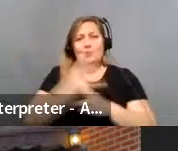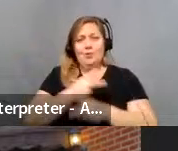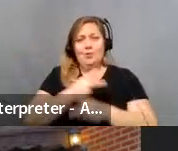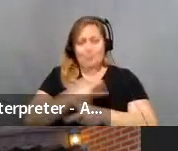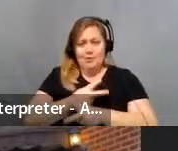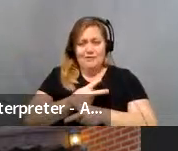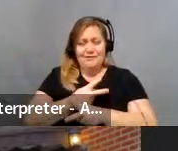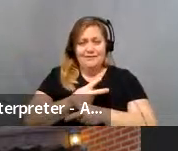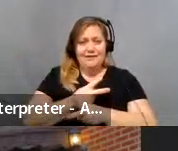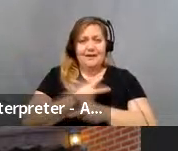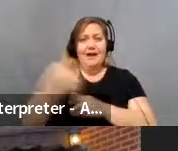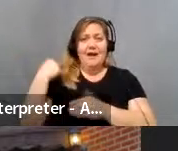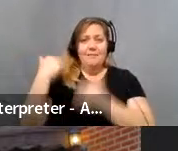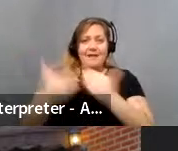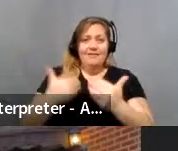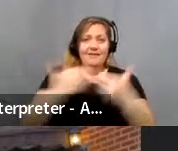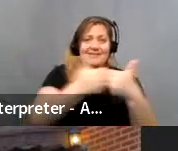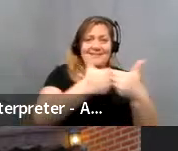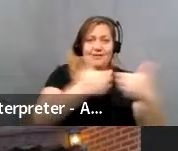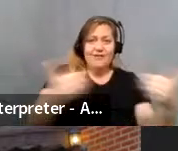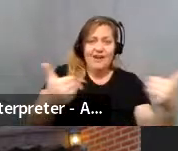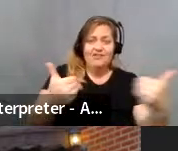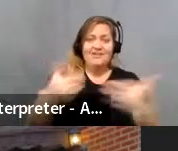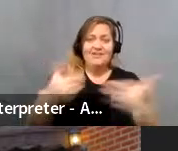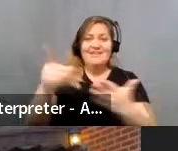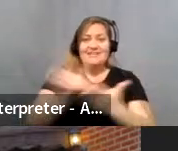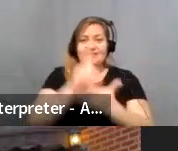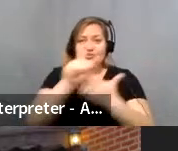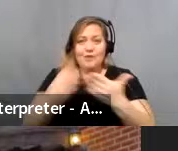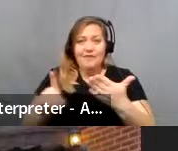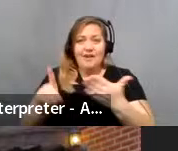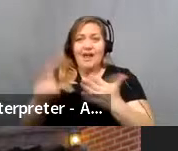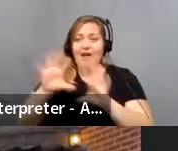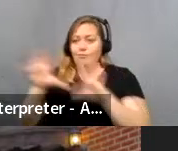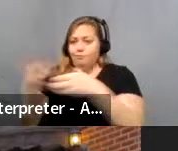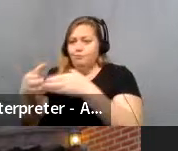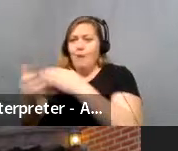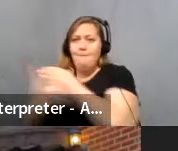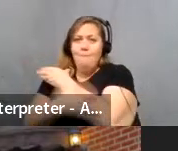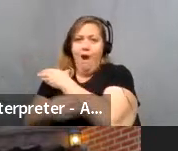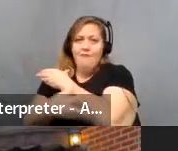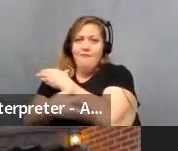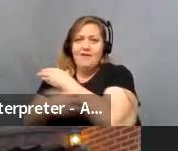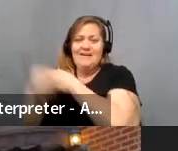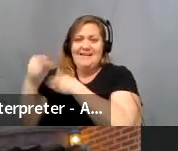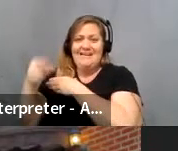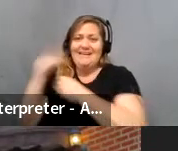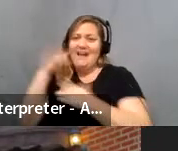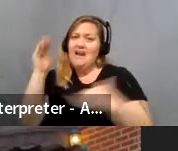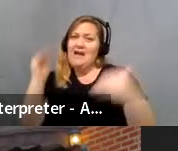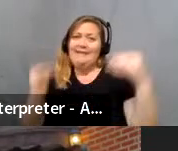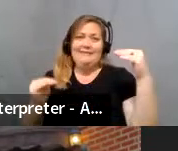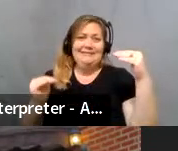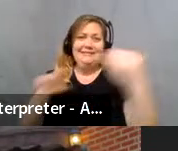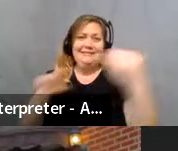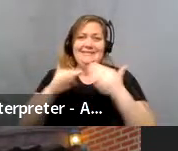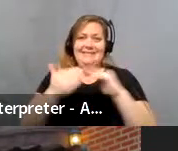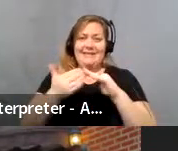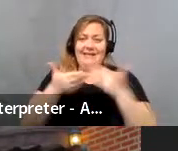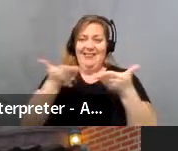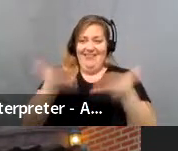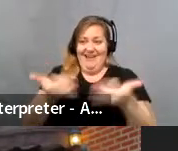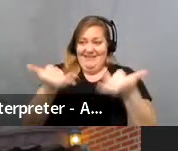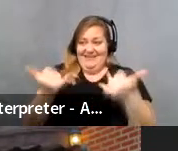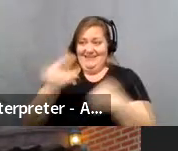legacies of segregation, discrimination, and concentrated poverty that have led to the deeply unequal city we have today, where